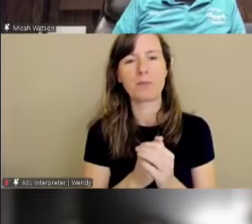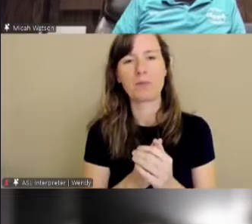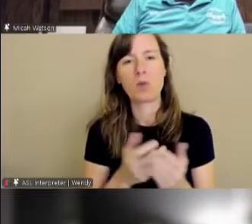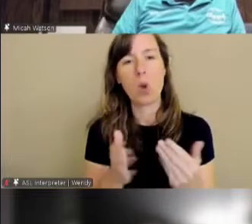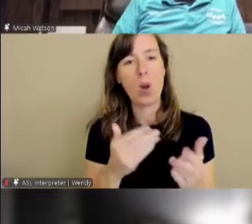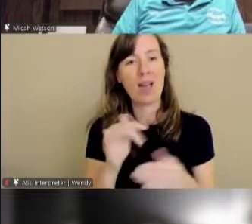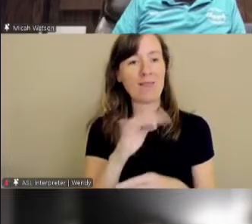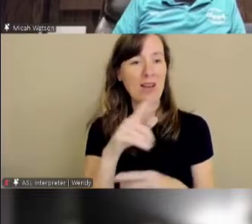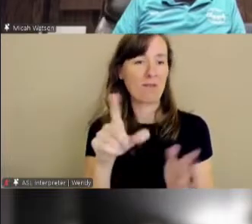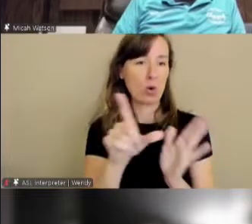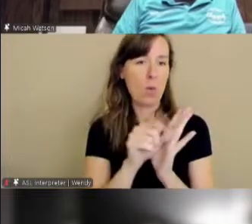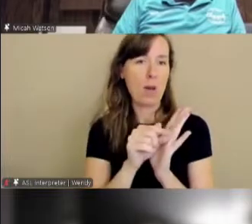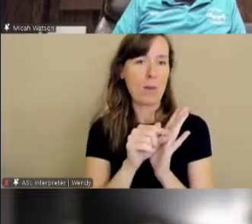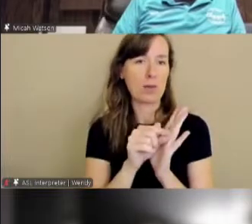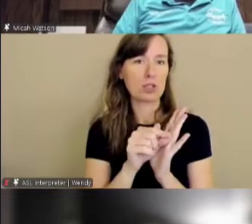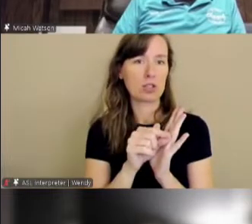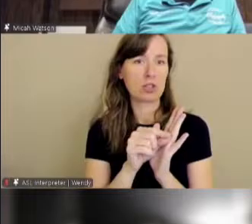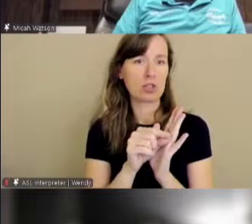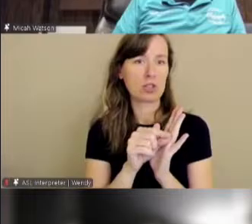I